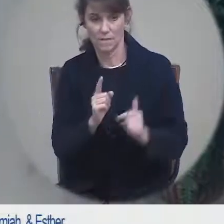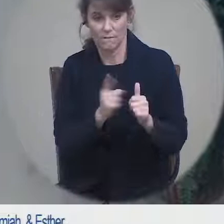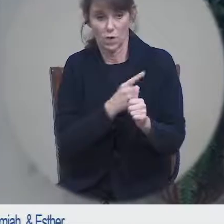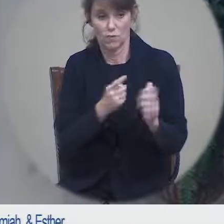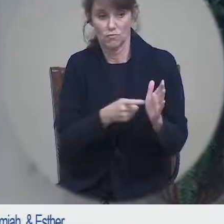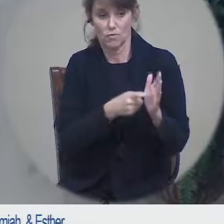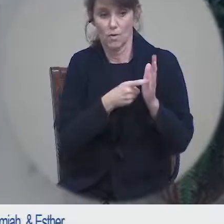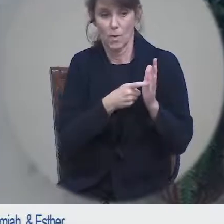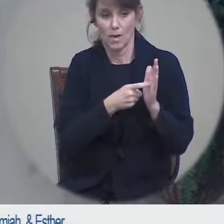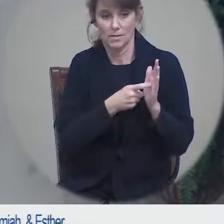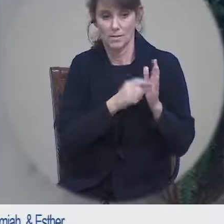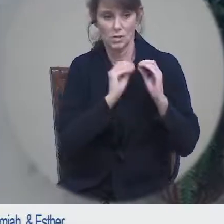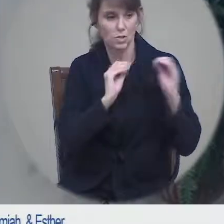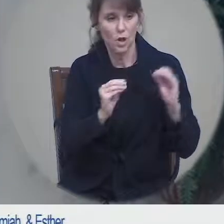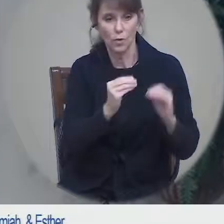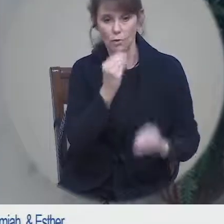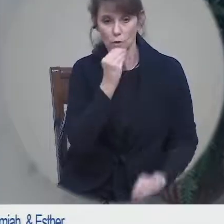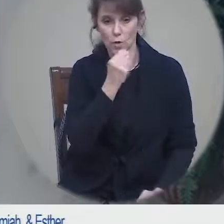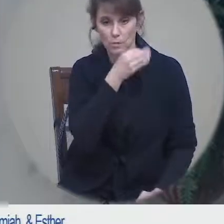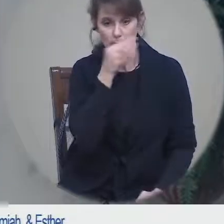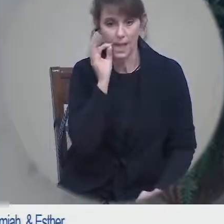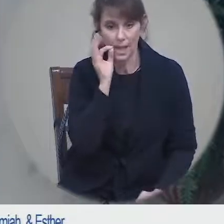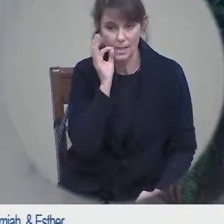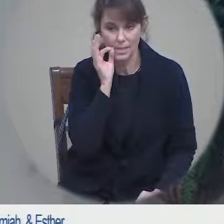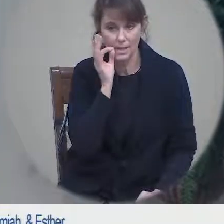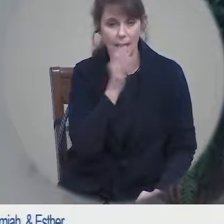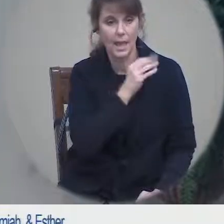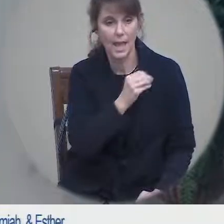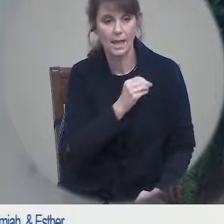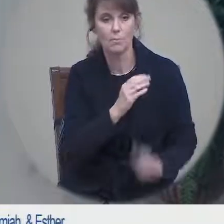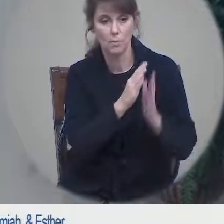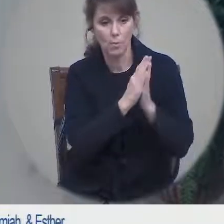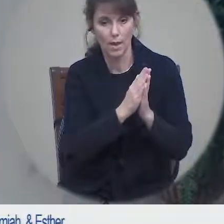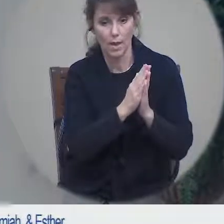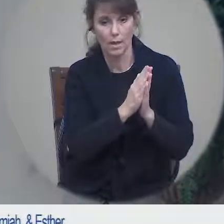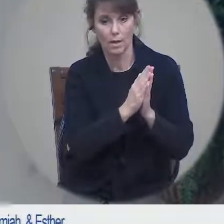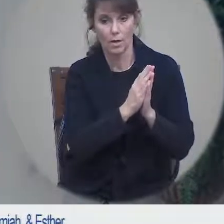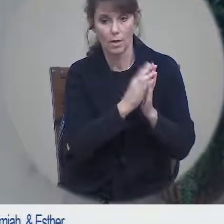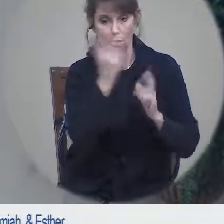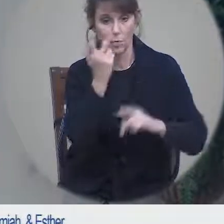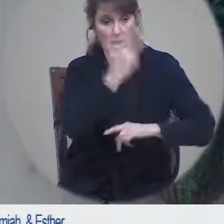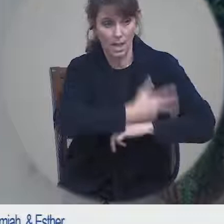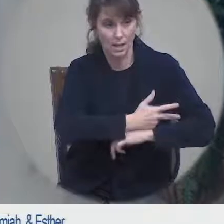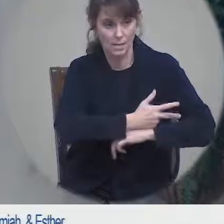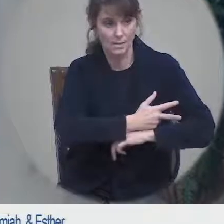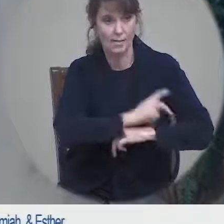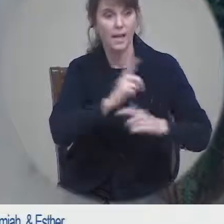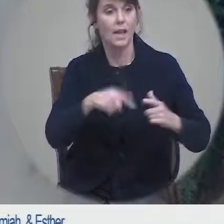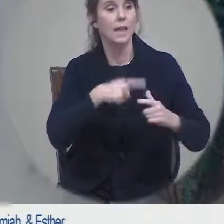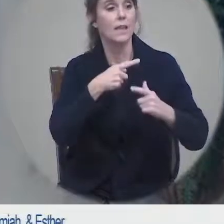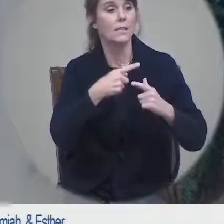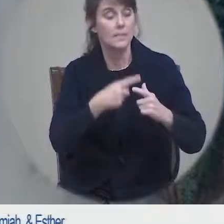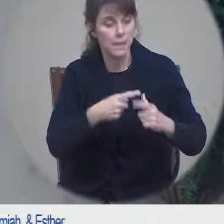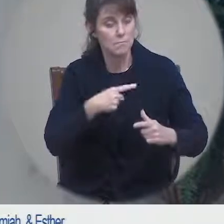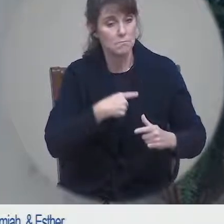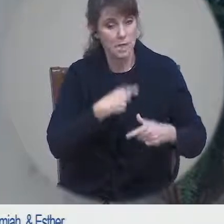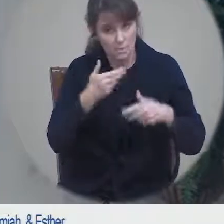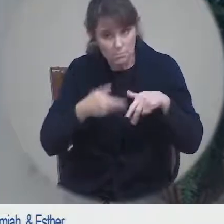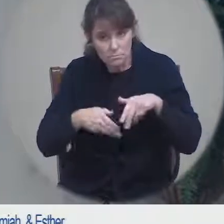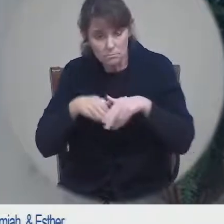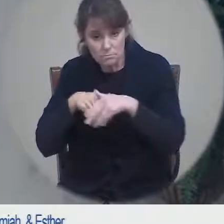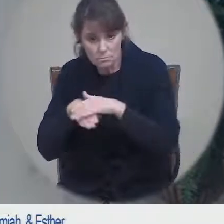and is this an answer to those prayers and the intervention of God there as well? Good point. Norman? The play also